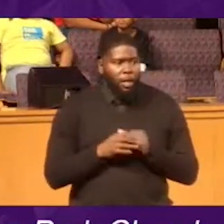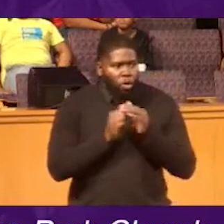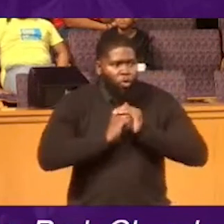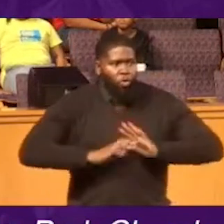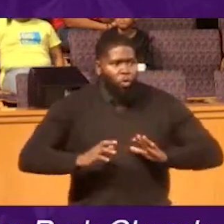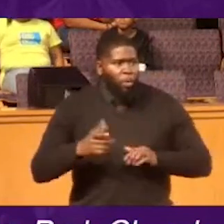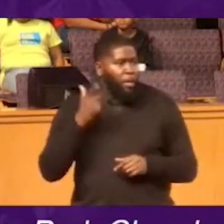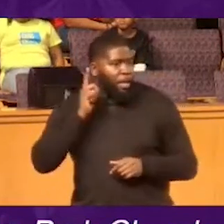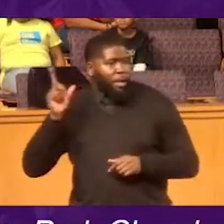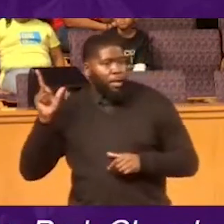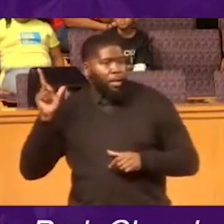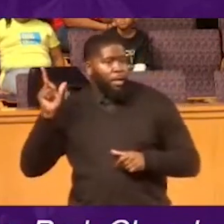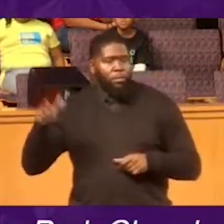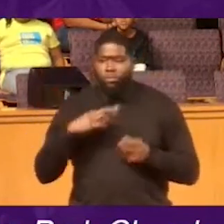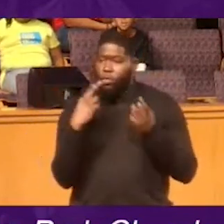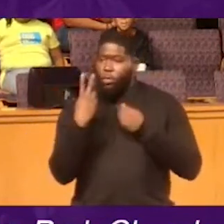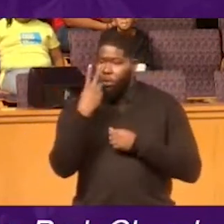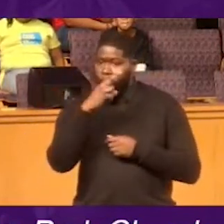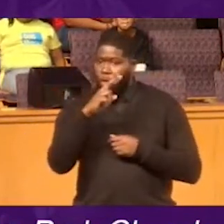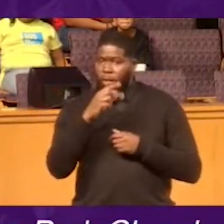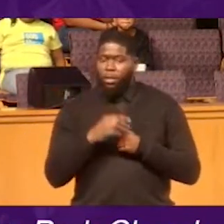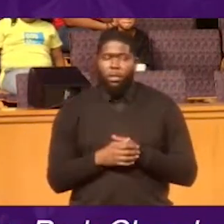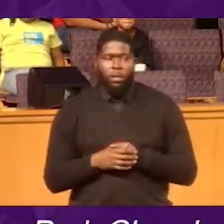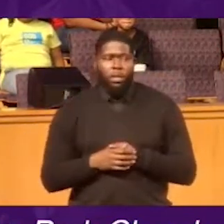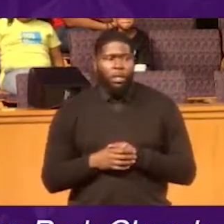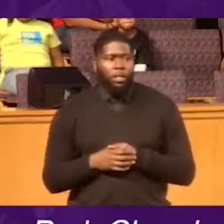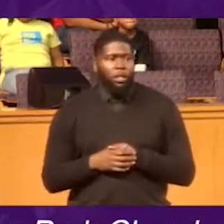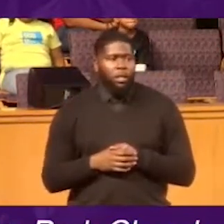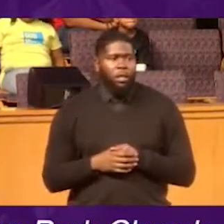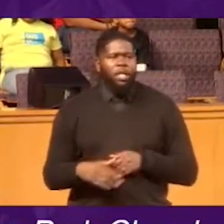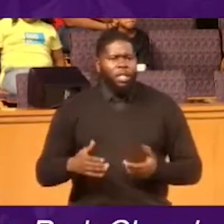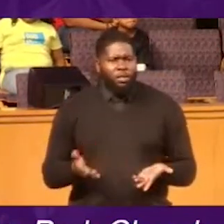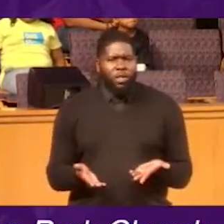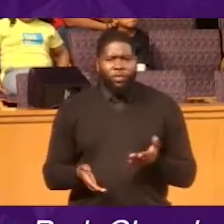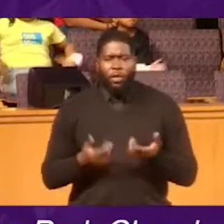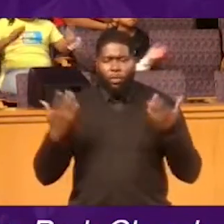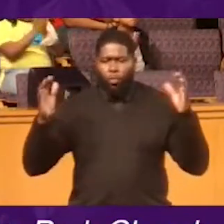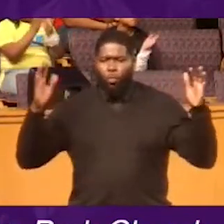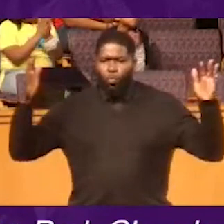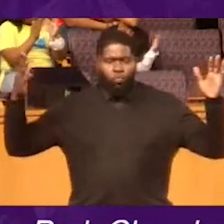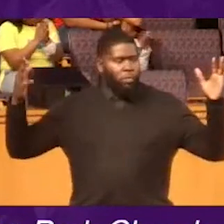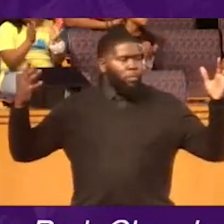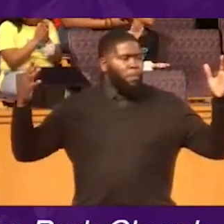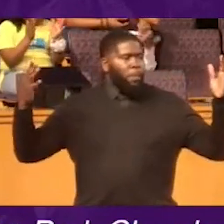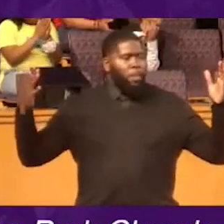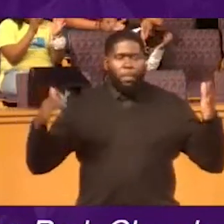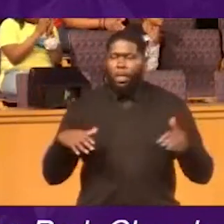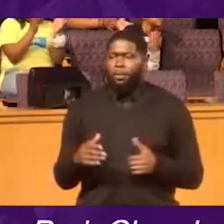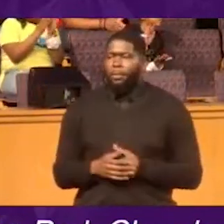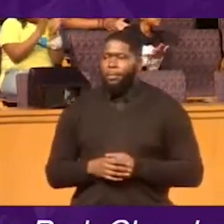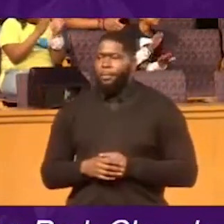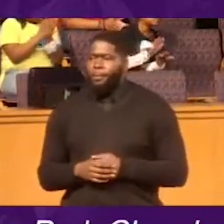by hearing your perspective and hearing from you. So let's give it up one more time for our leading lady.